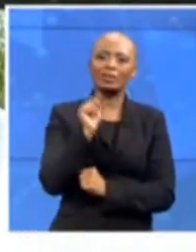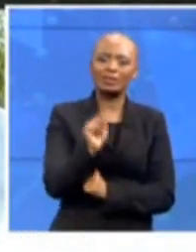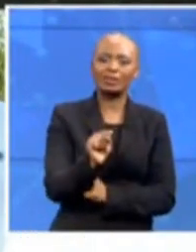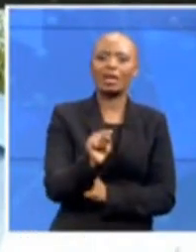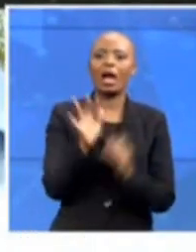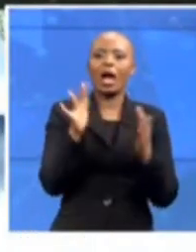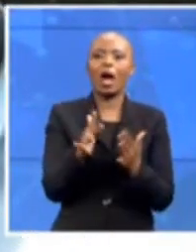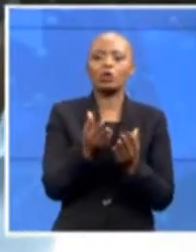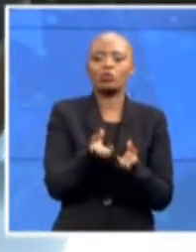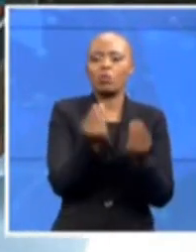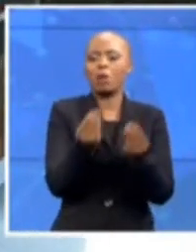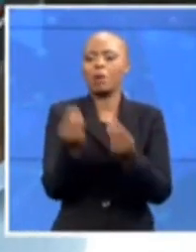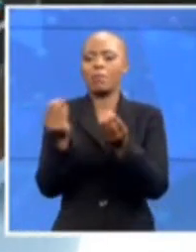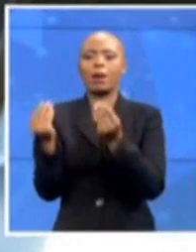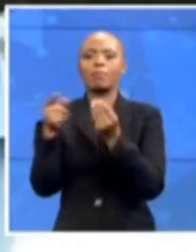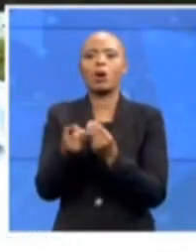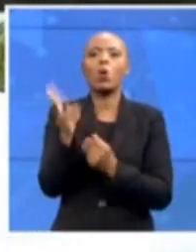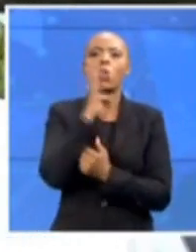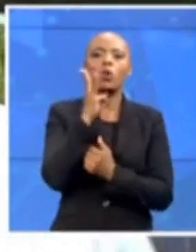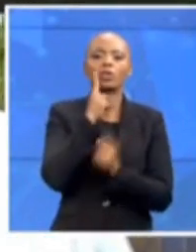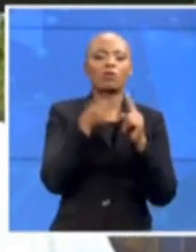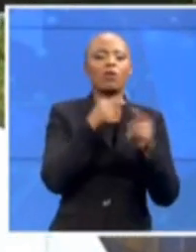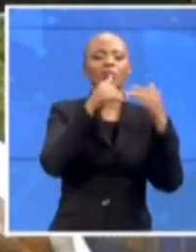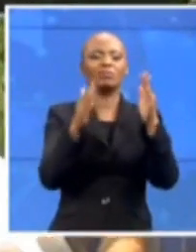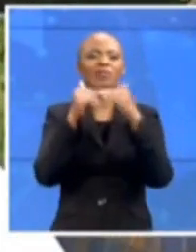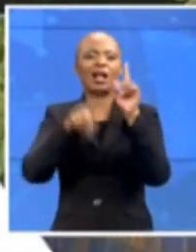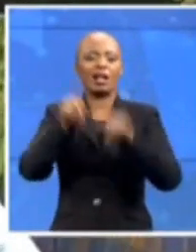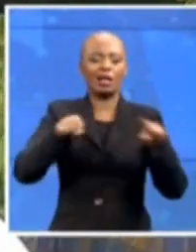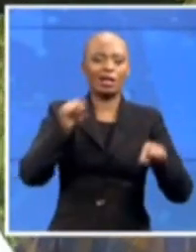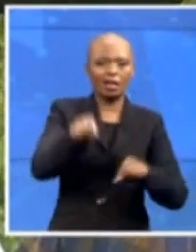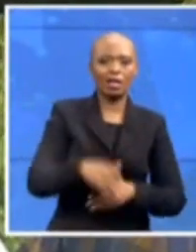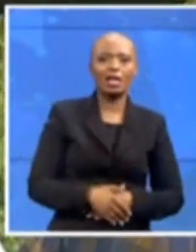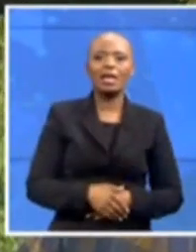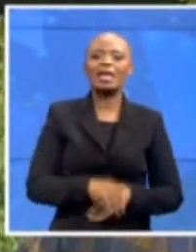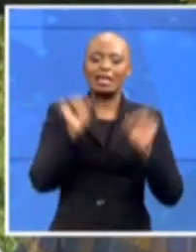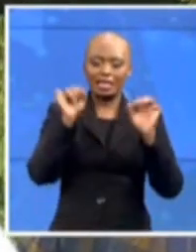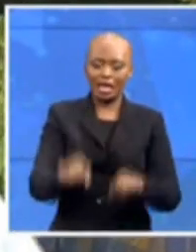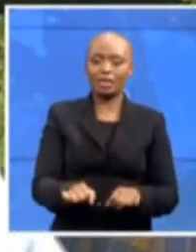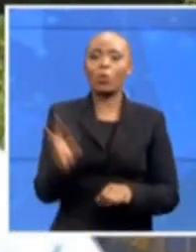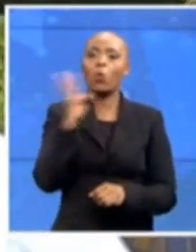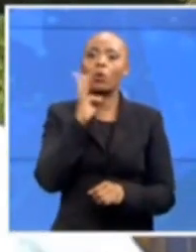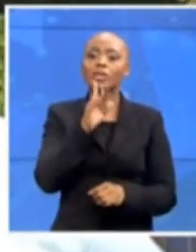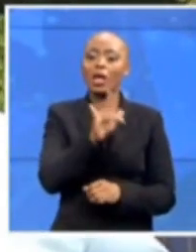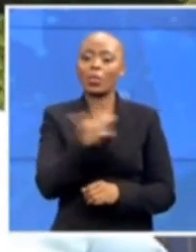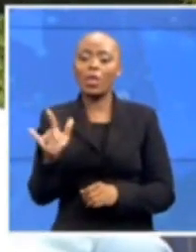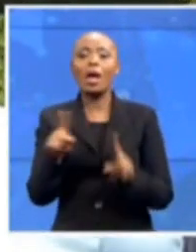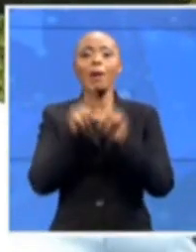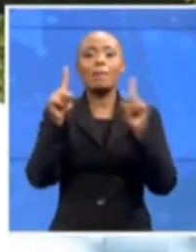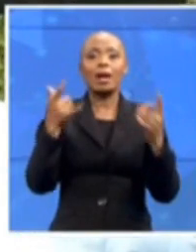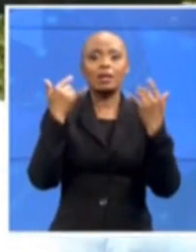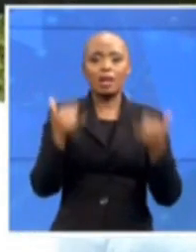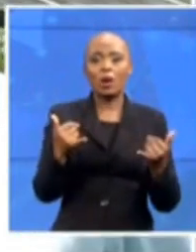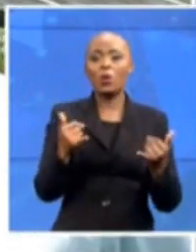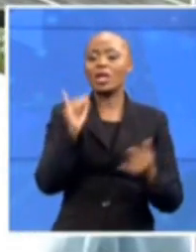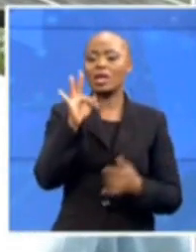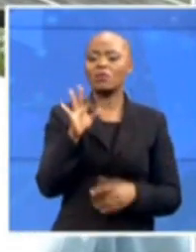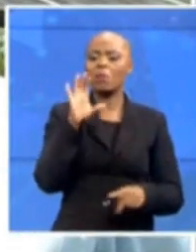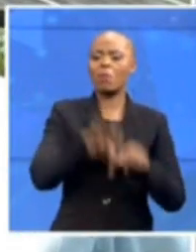Nandoni, but of course there's no water, and it's quite amazing. But if you see projects like this, it's encouraging. Blaine? All right,